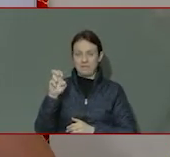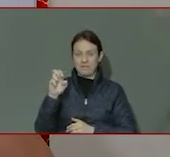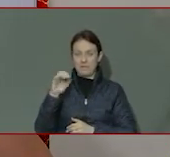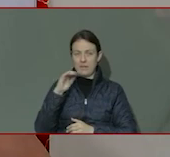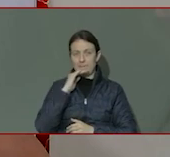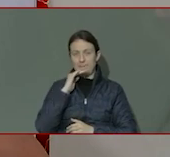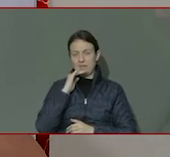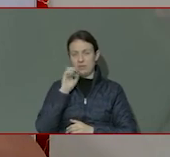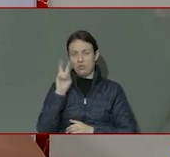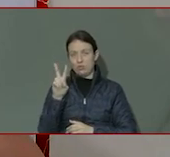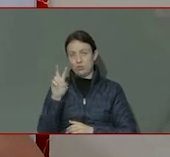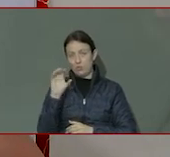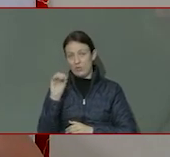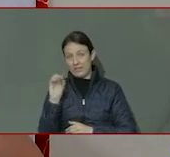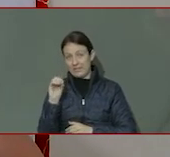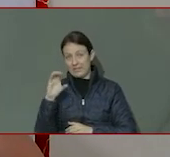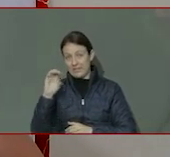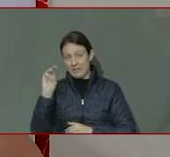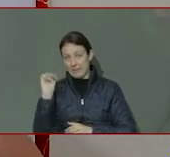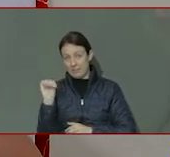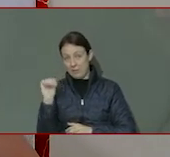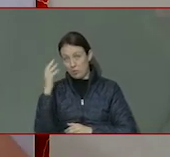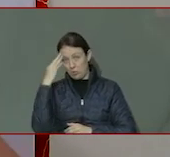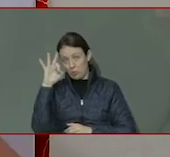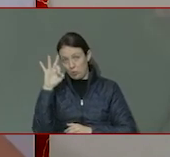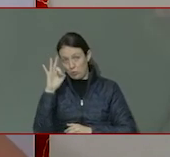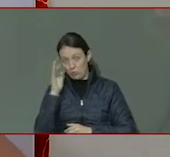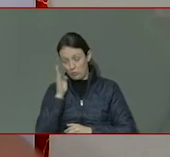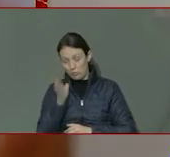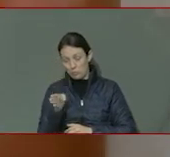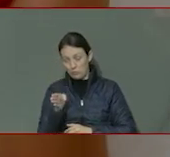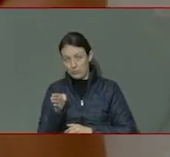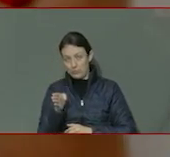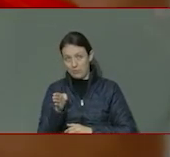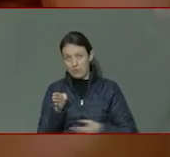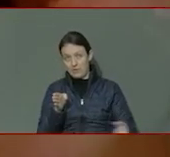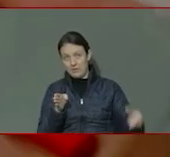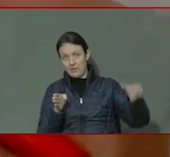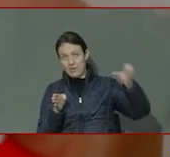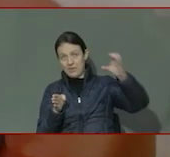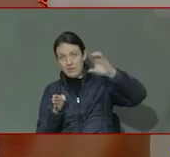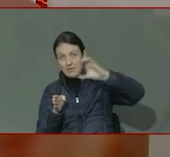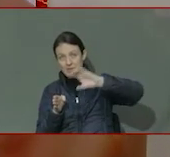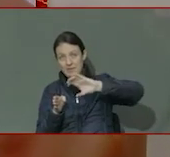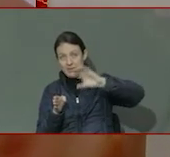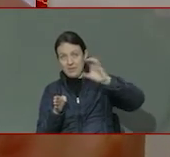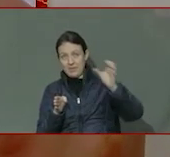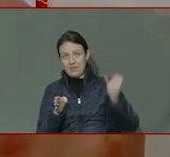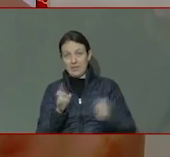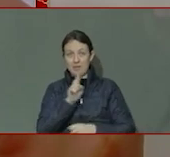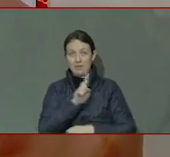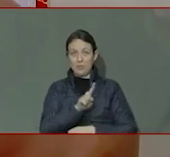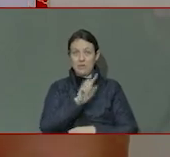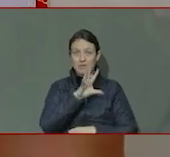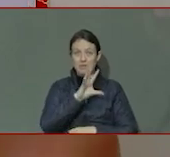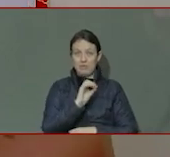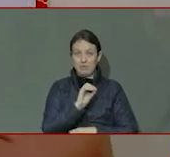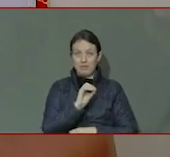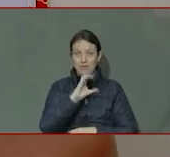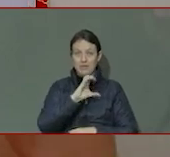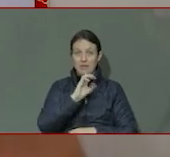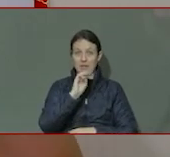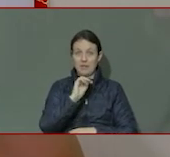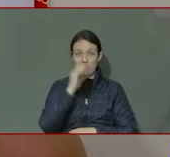200 centimeters cubed over here, and they add 150 centimeters cubed of the